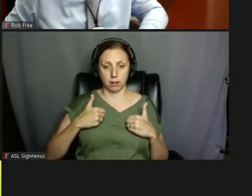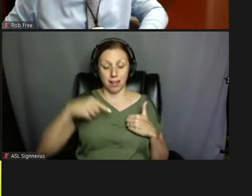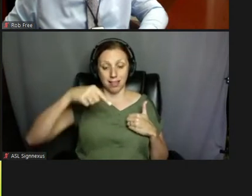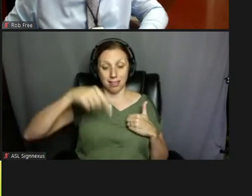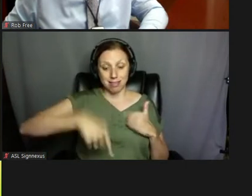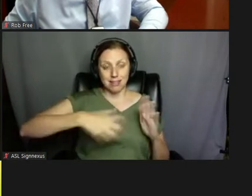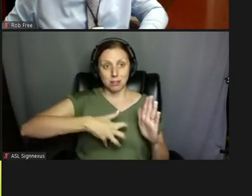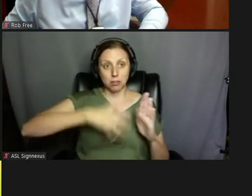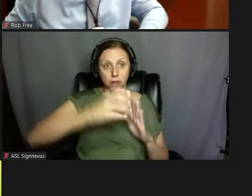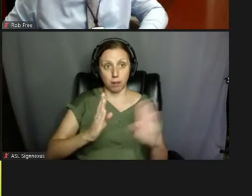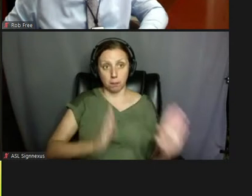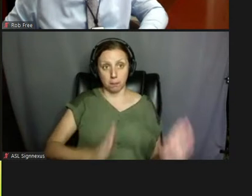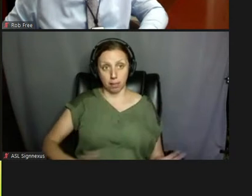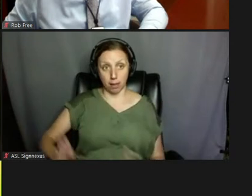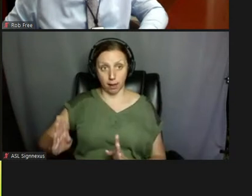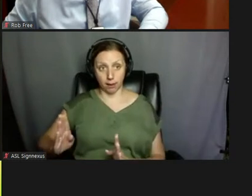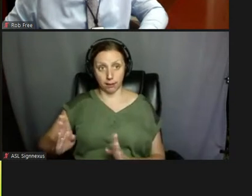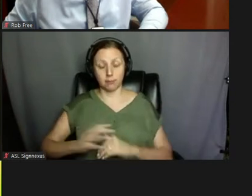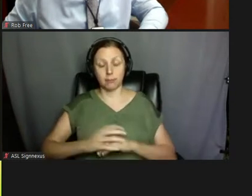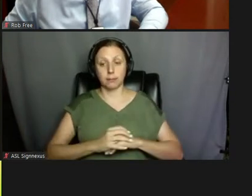plan. So